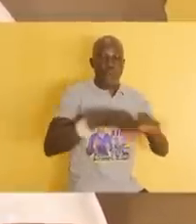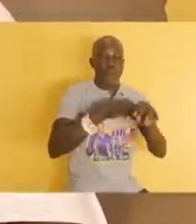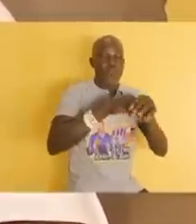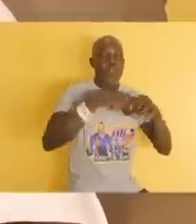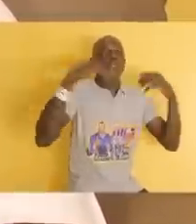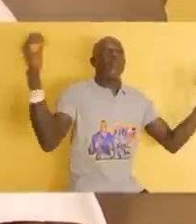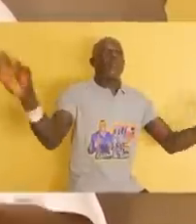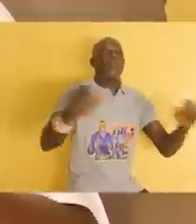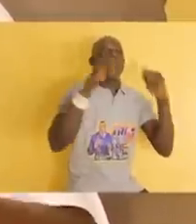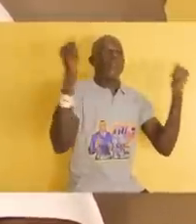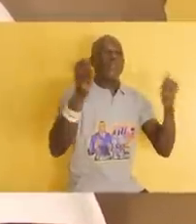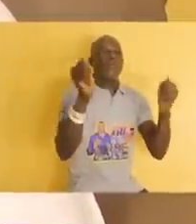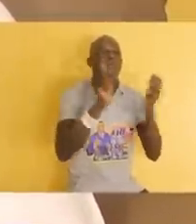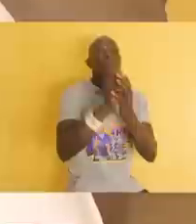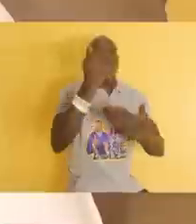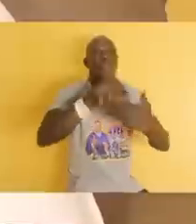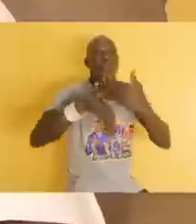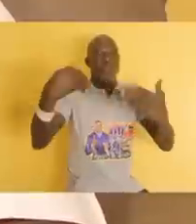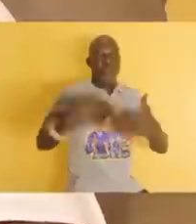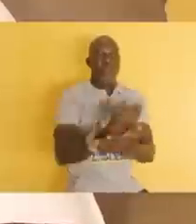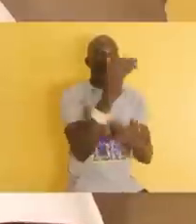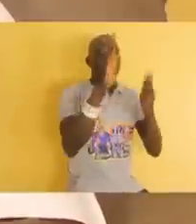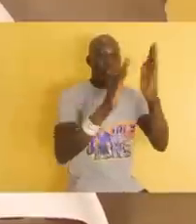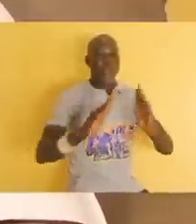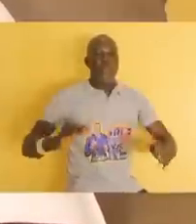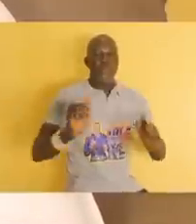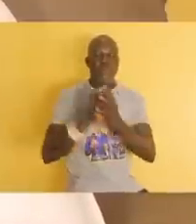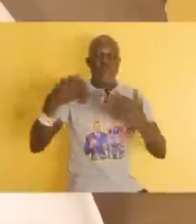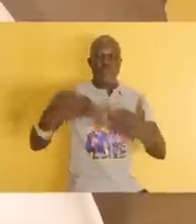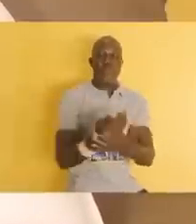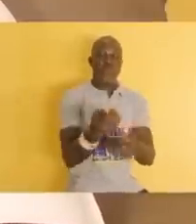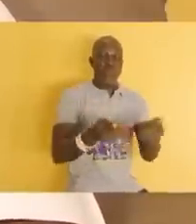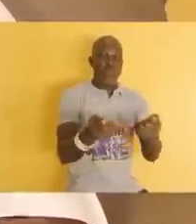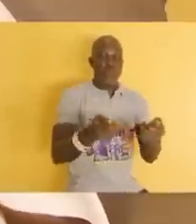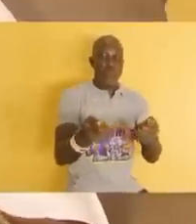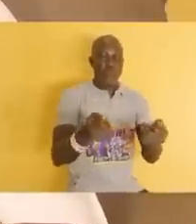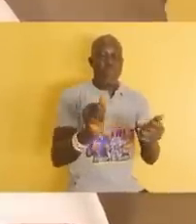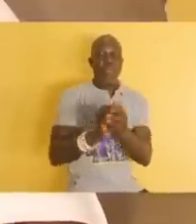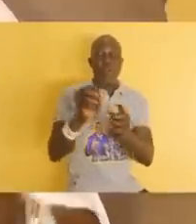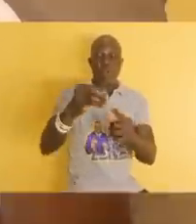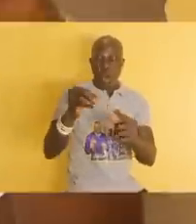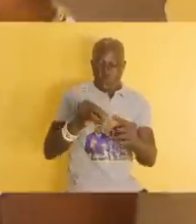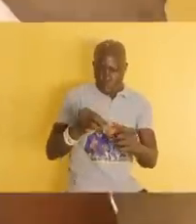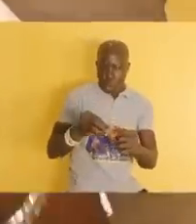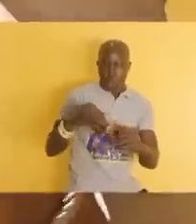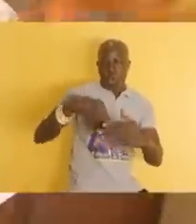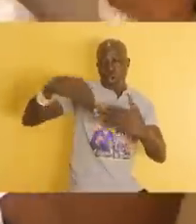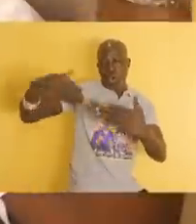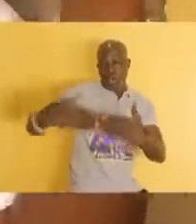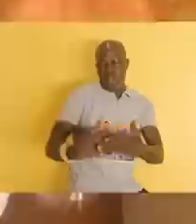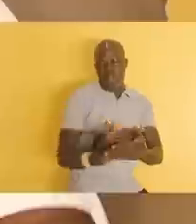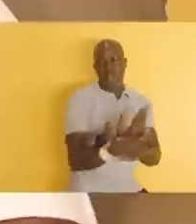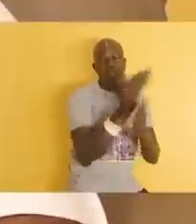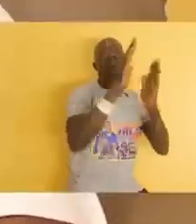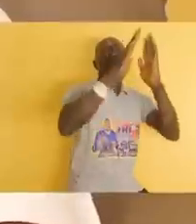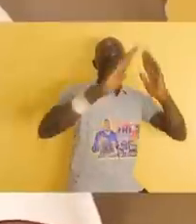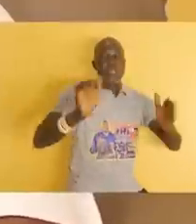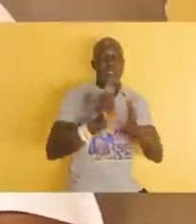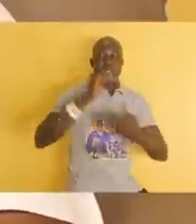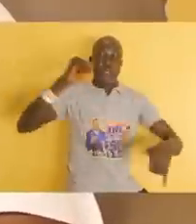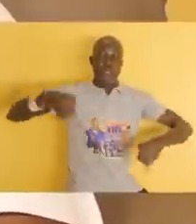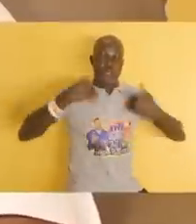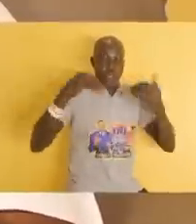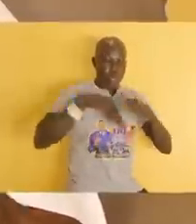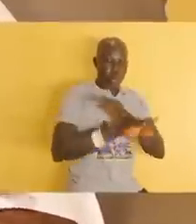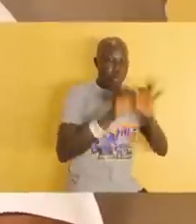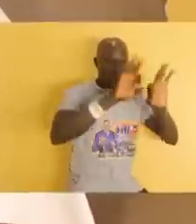we're doing wedding, your wedding anniversary. And Shule, you have been asked for me. That's a round for just buy a new car. A biboya, you know, laying a yokaka wonder. Maybe there's a judge